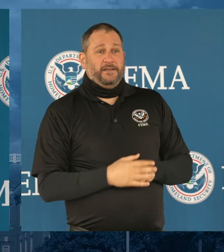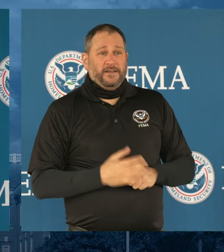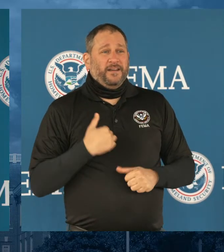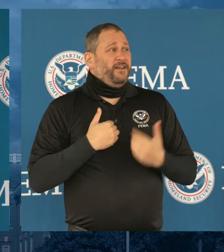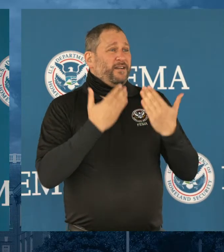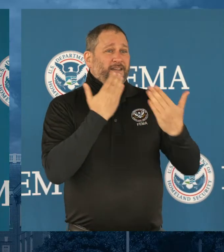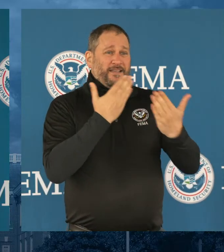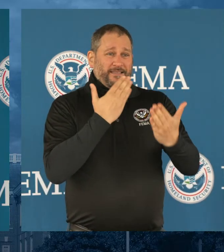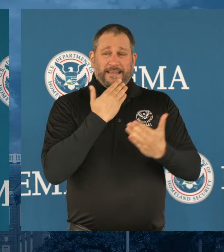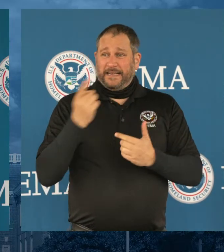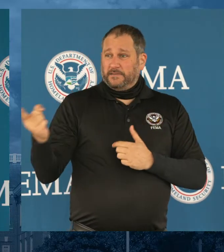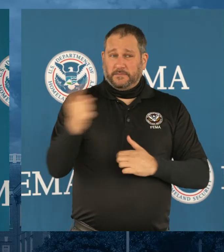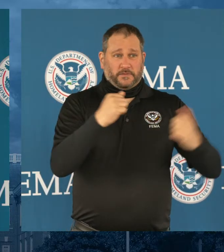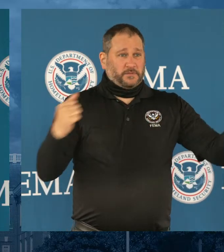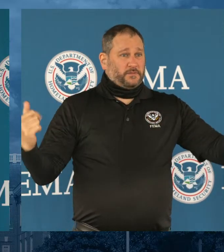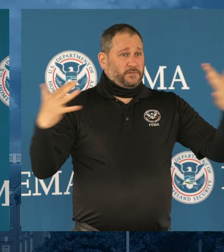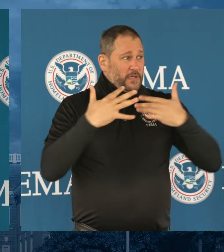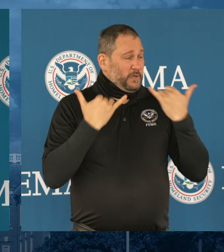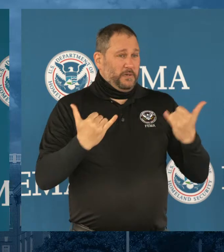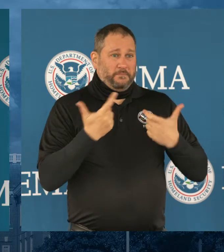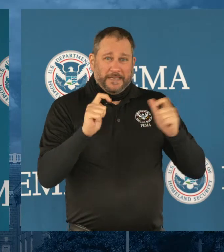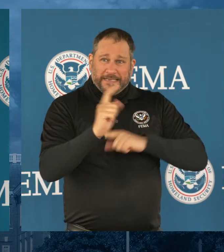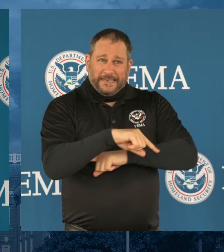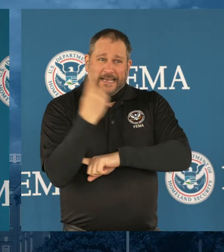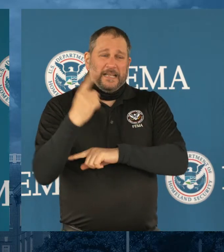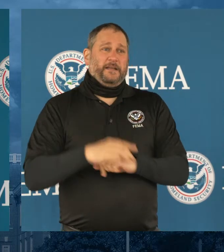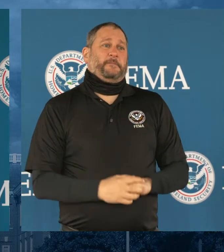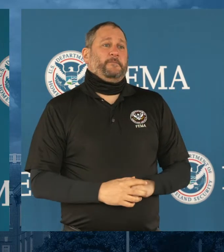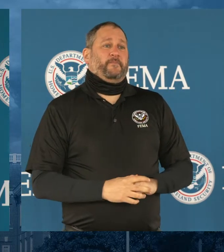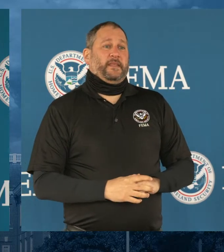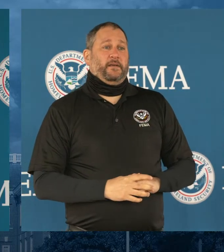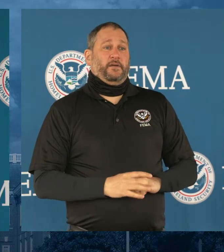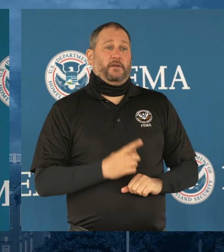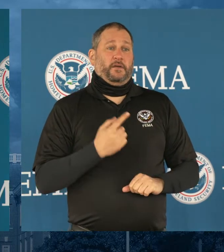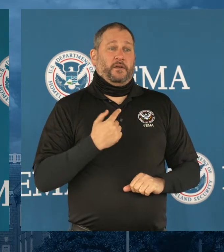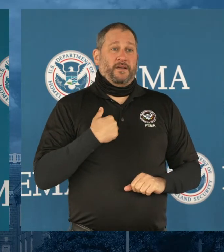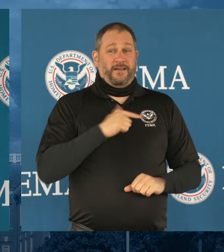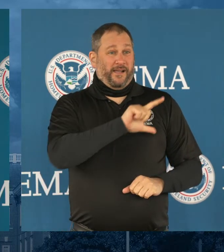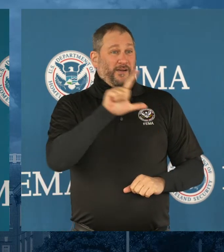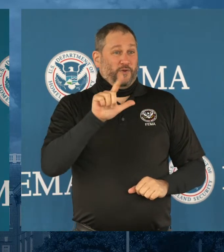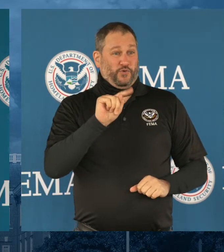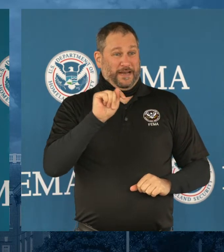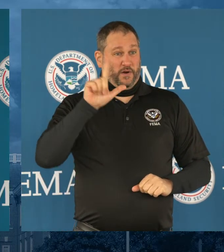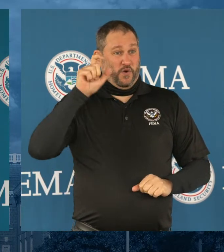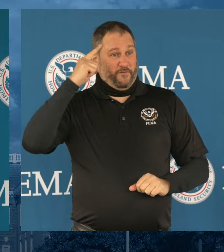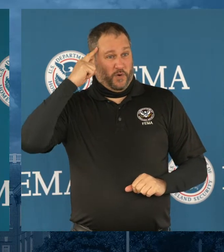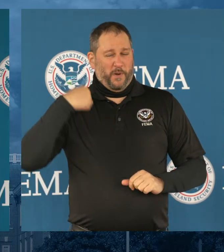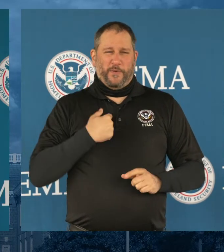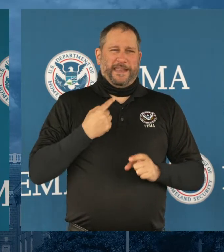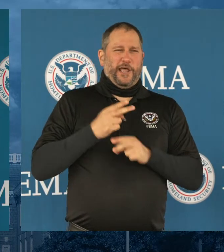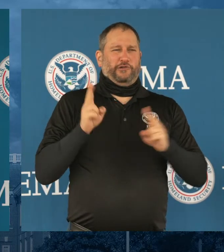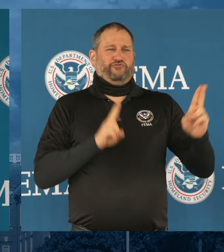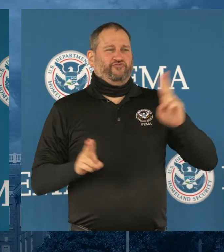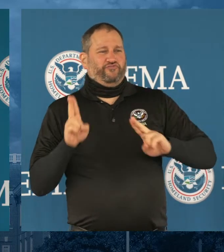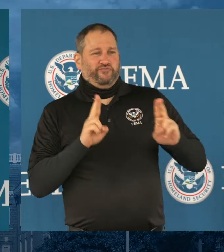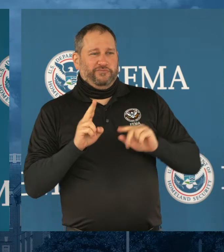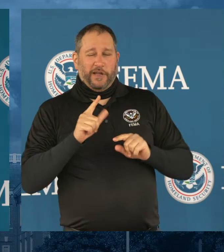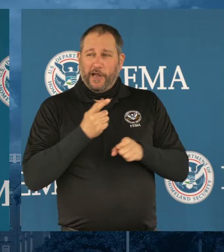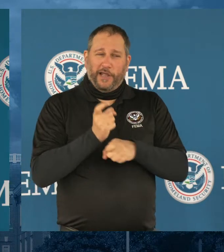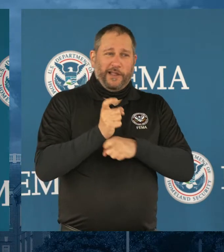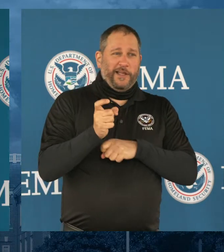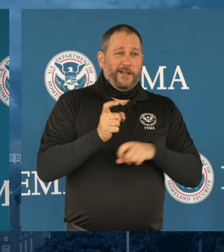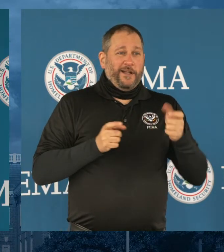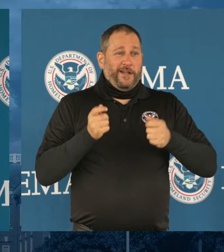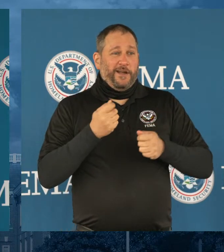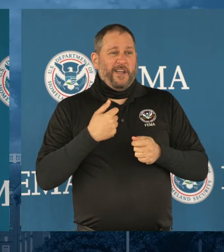for coming. This is a big day. When I was Lieutenant Governor, we used to joke all the time that as Lieutenant Governor, I was in charge of